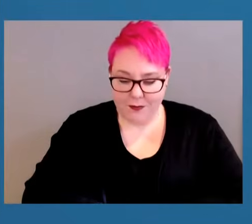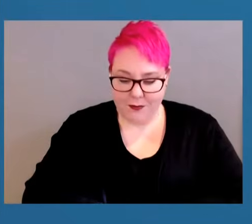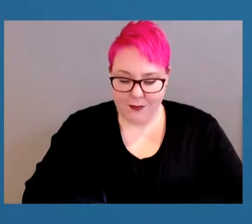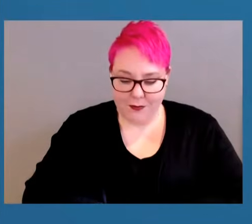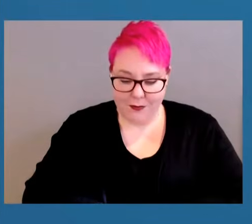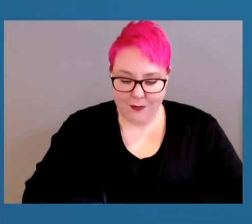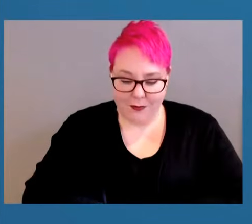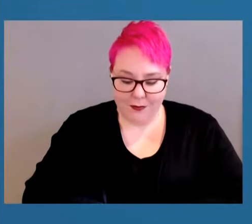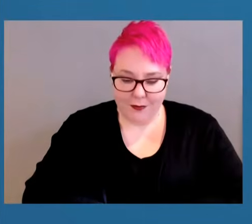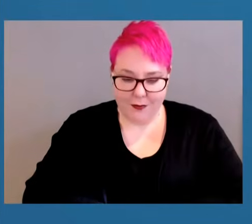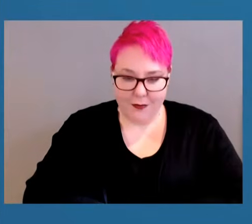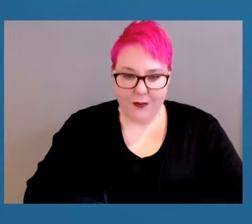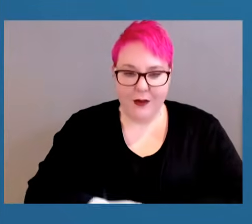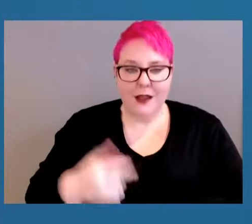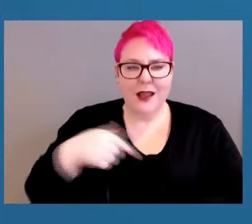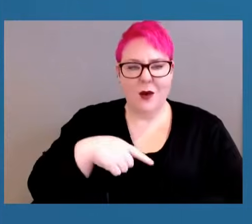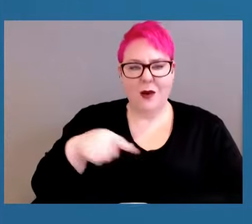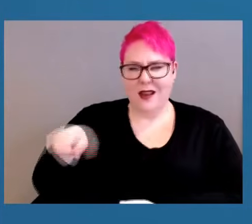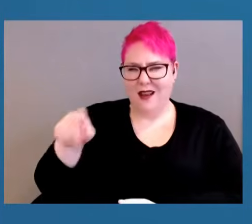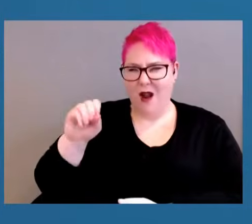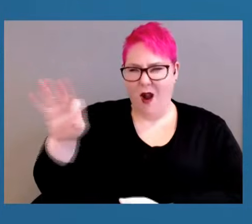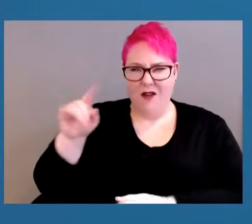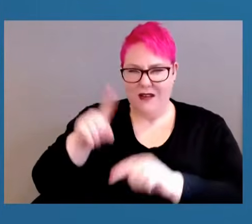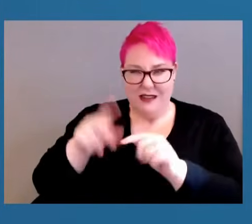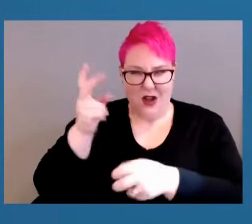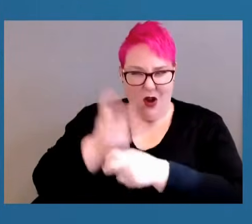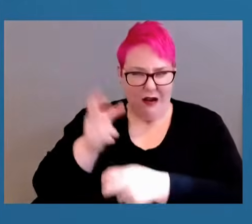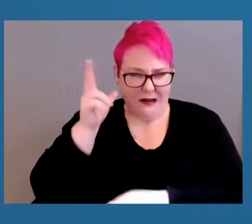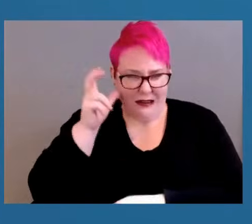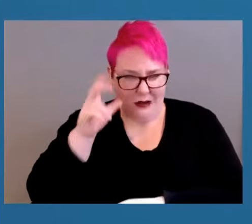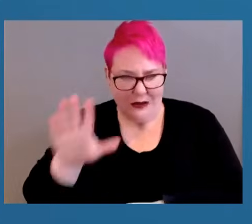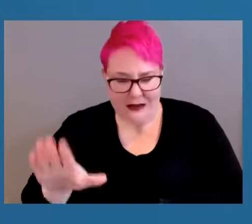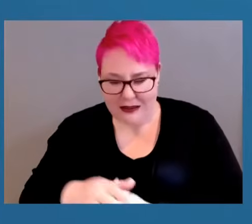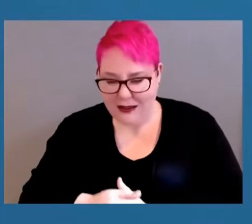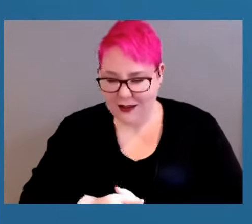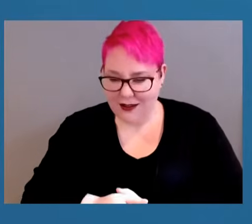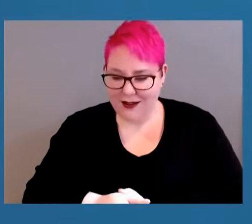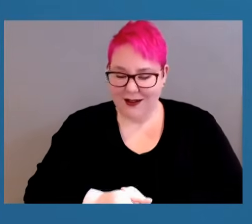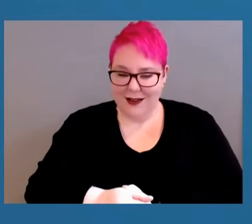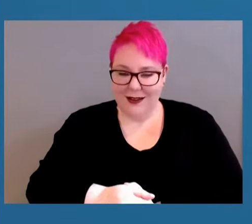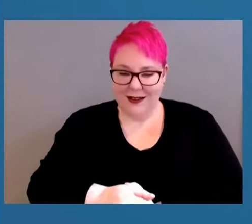If we turn this off by any chance, it's kind of hard to. I was like,